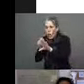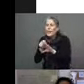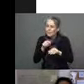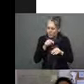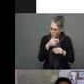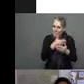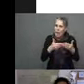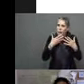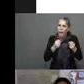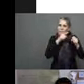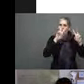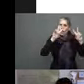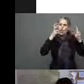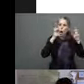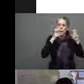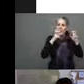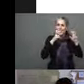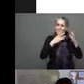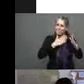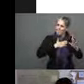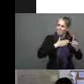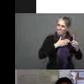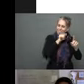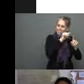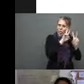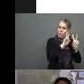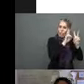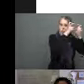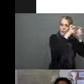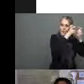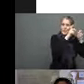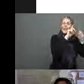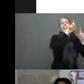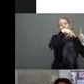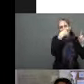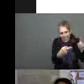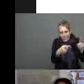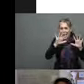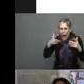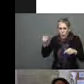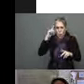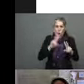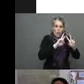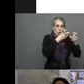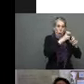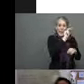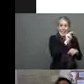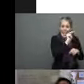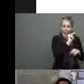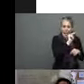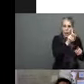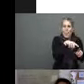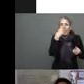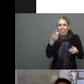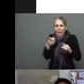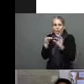So how do you know what what what you're getting with whether what you're getting is topic noun first and then comment, which is quite